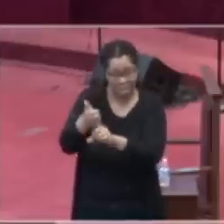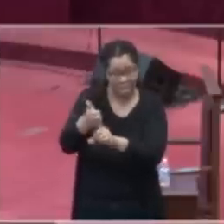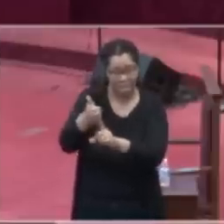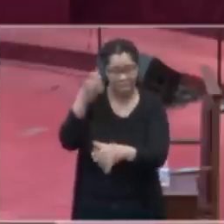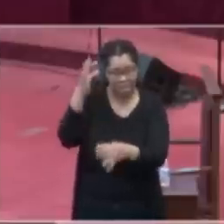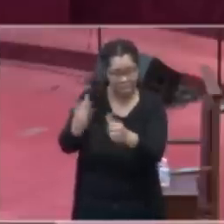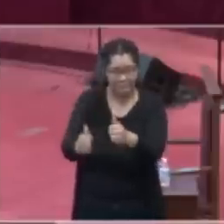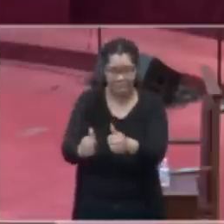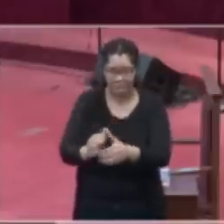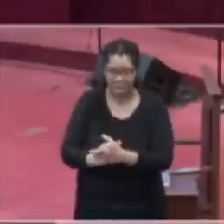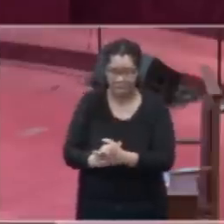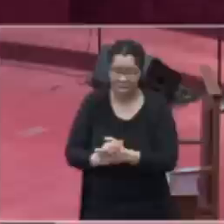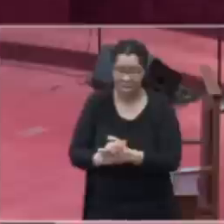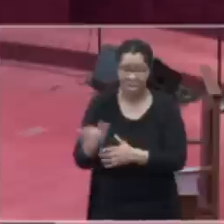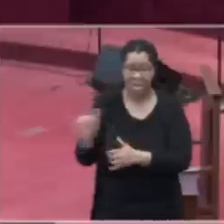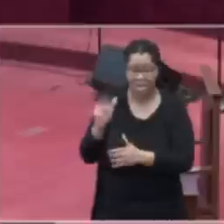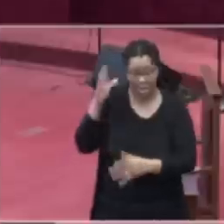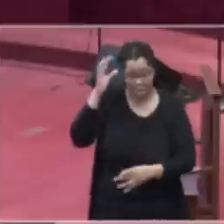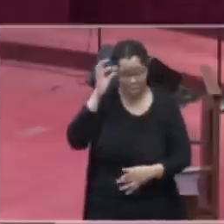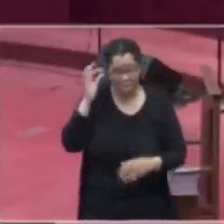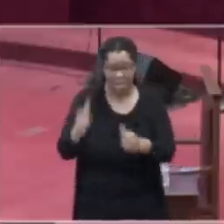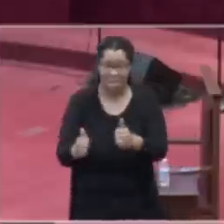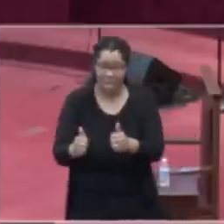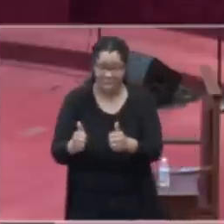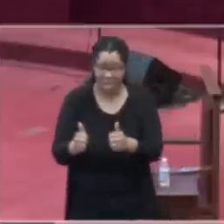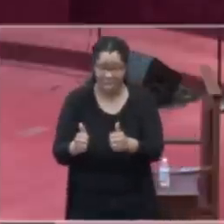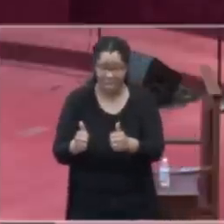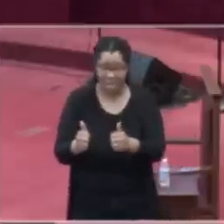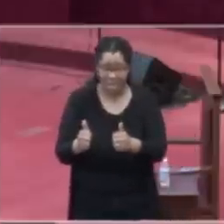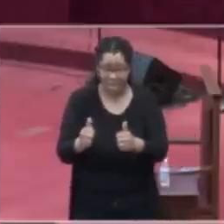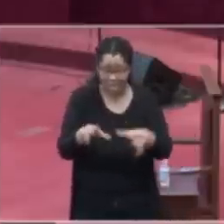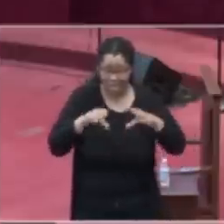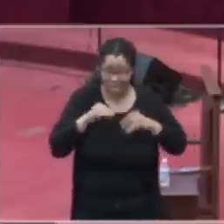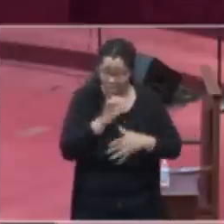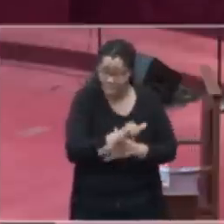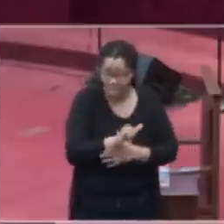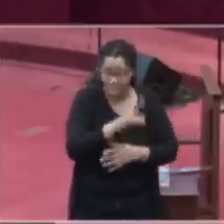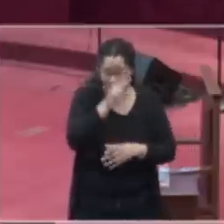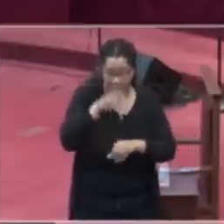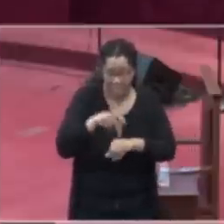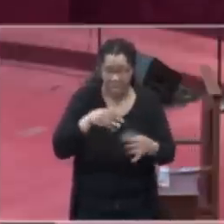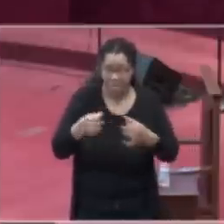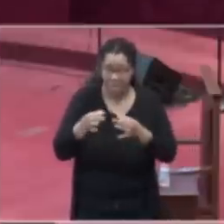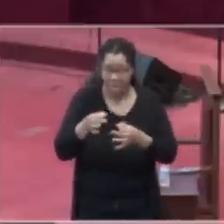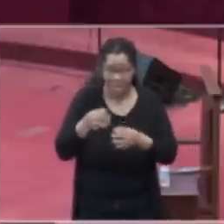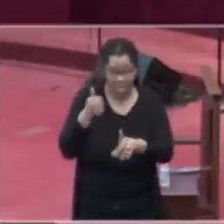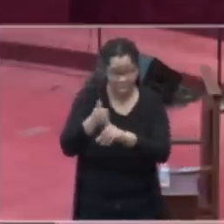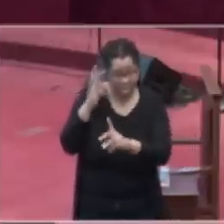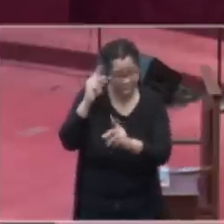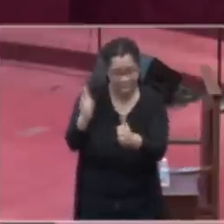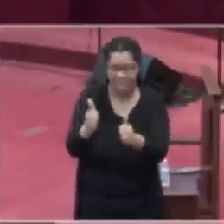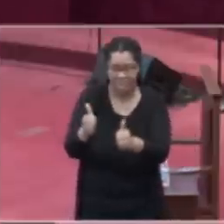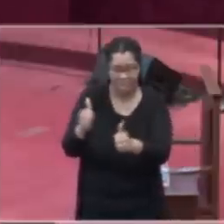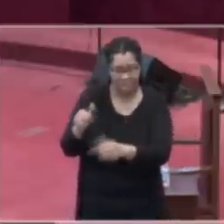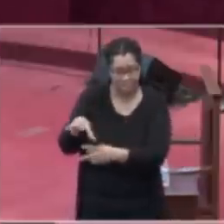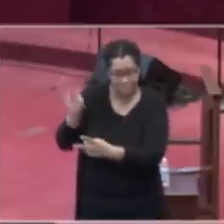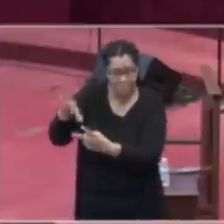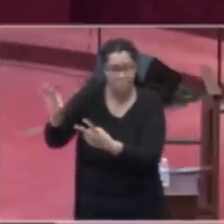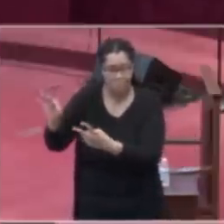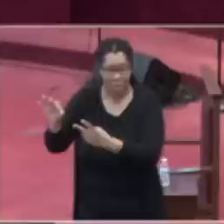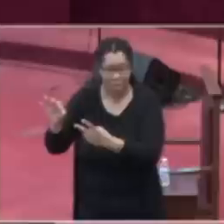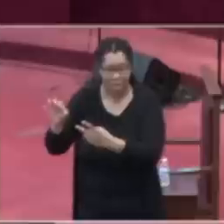And just as you made a choice to go back, Peter says, make the choice to